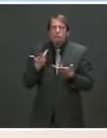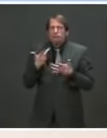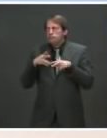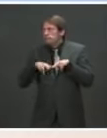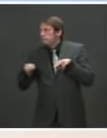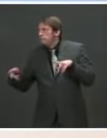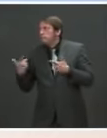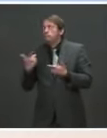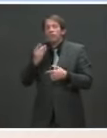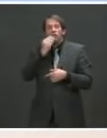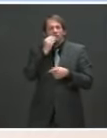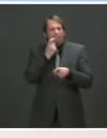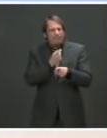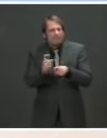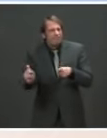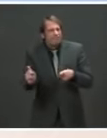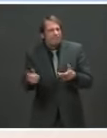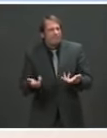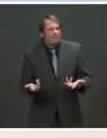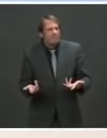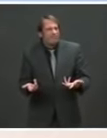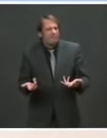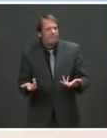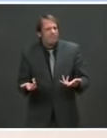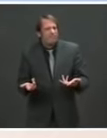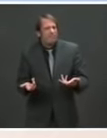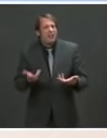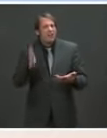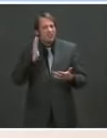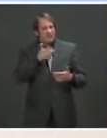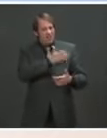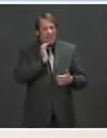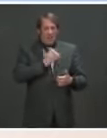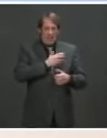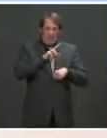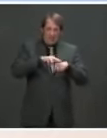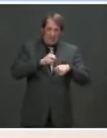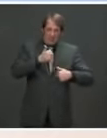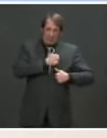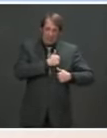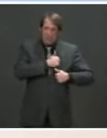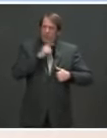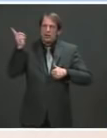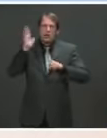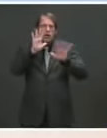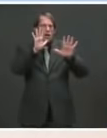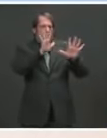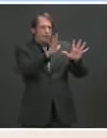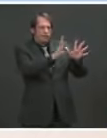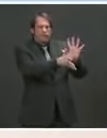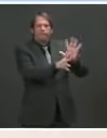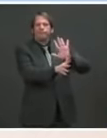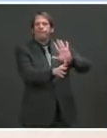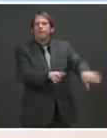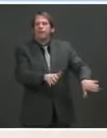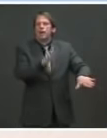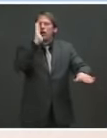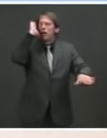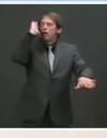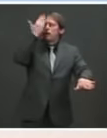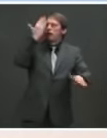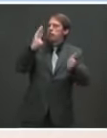out, that our National Guard was treated one way and then illegal immigrants are going to be put in hotel rooms. Well, first let me say